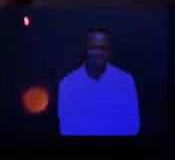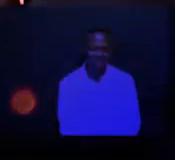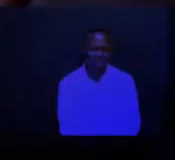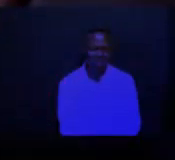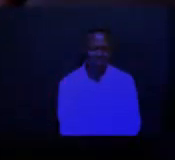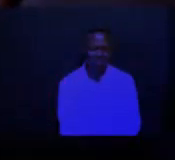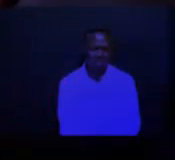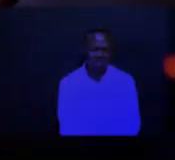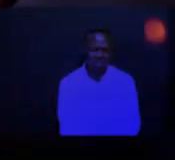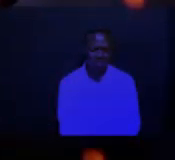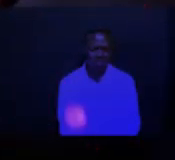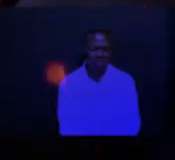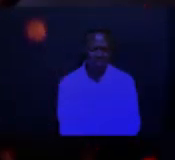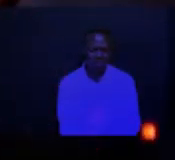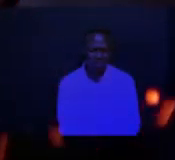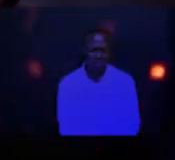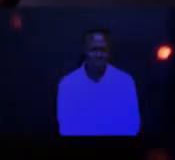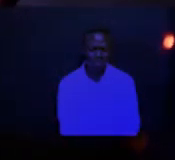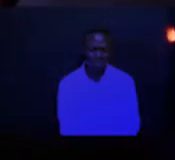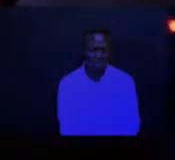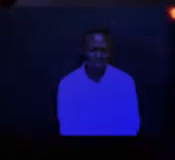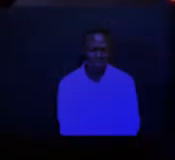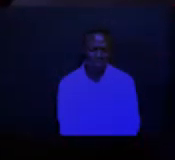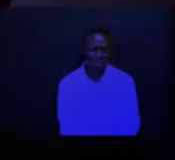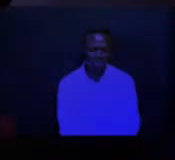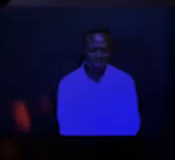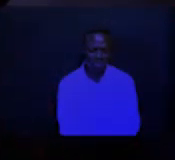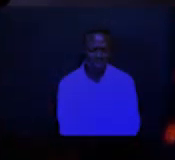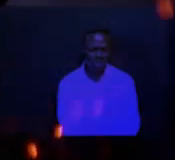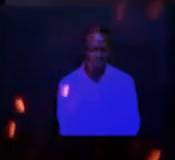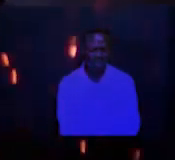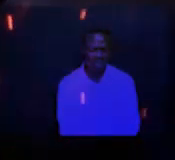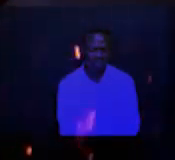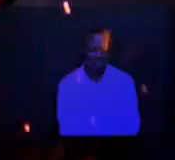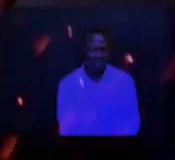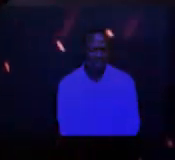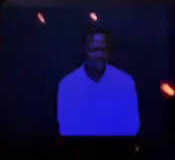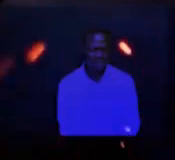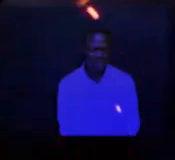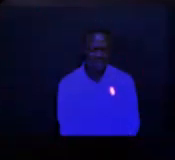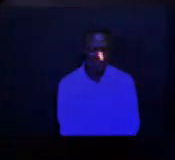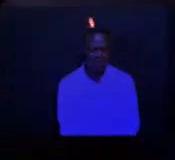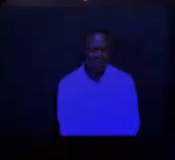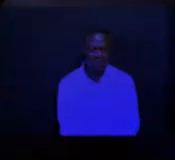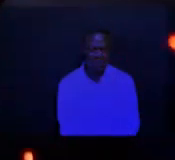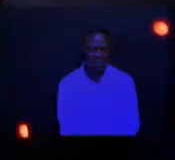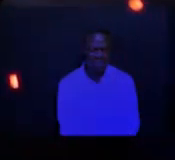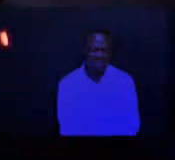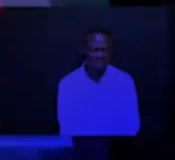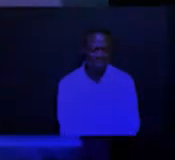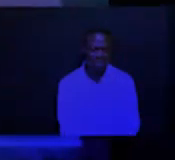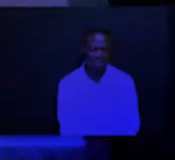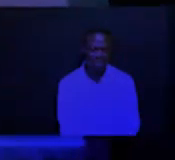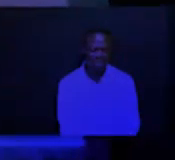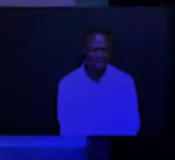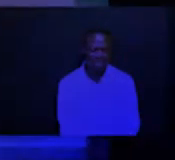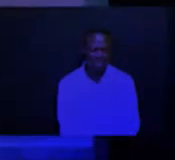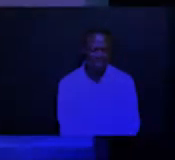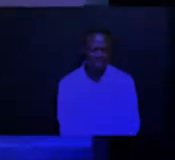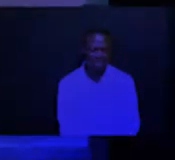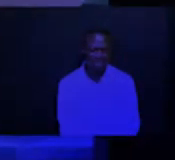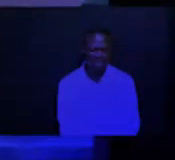elesu antera, ele masataya, palasataya, indoro masikora